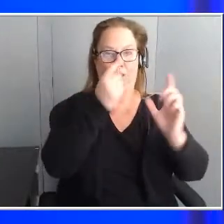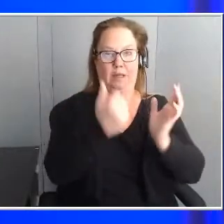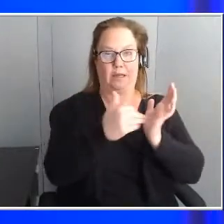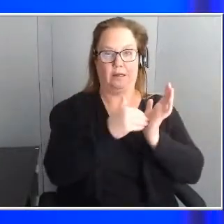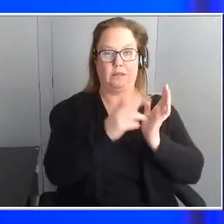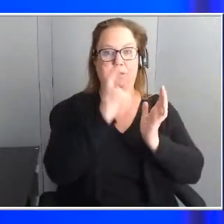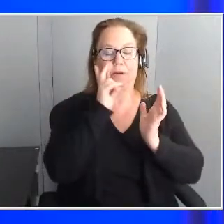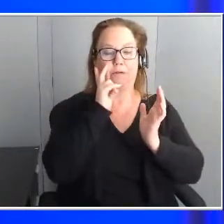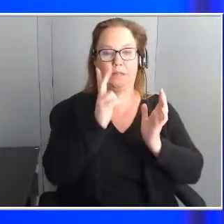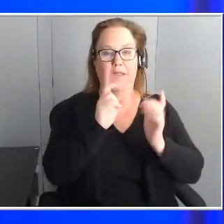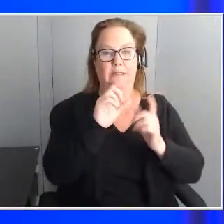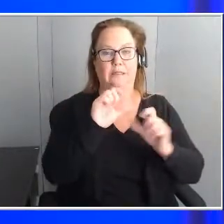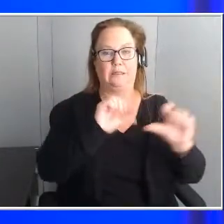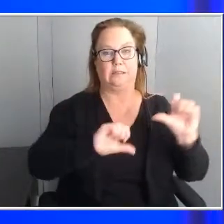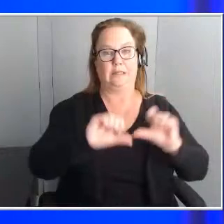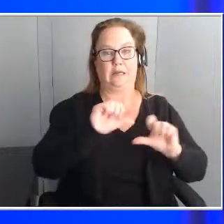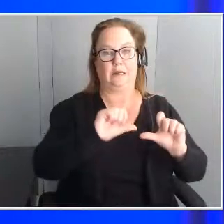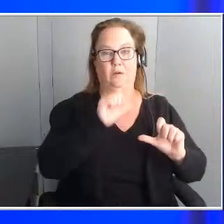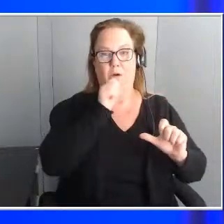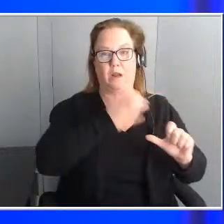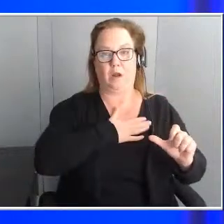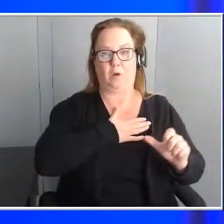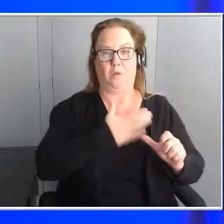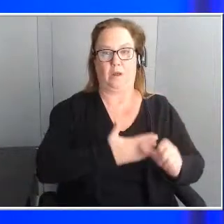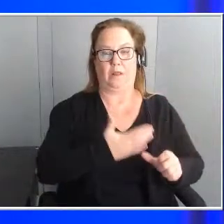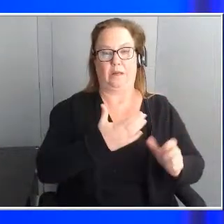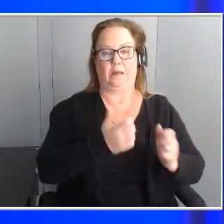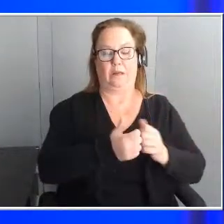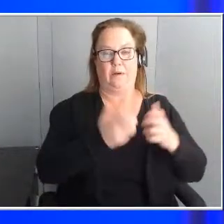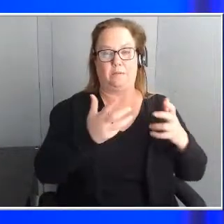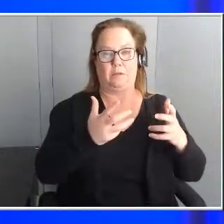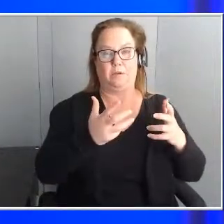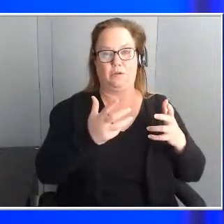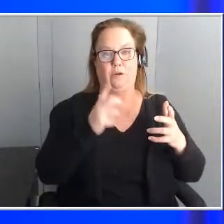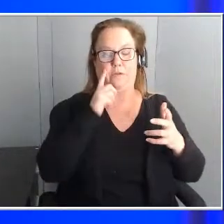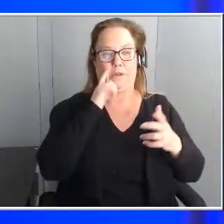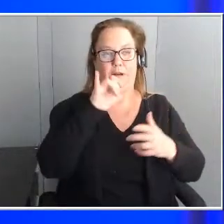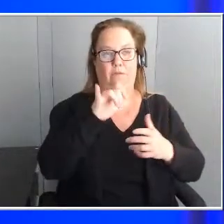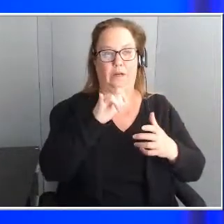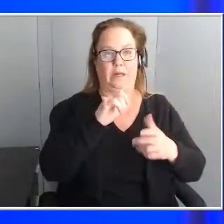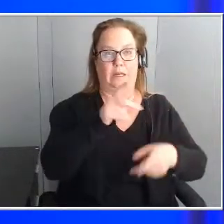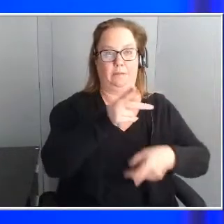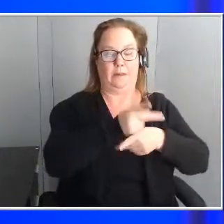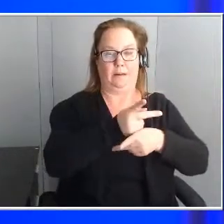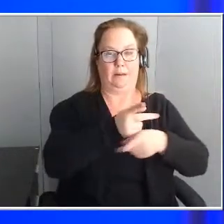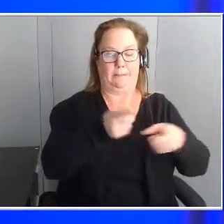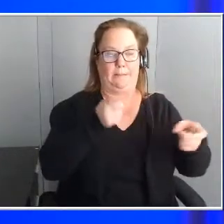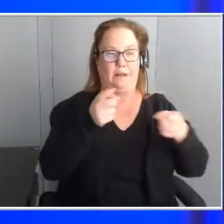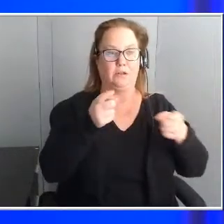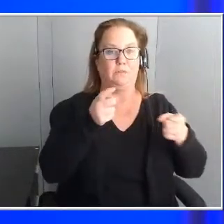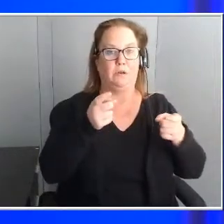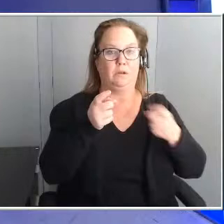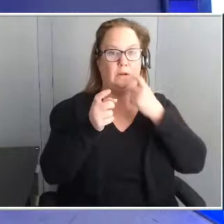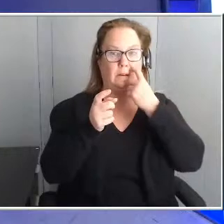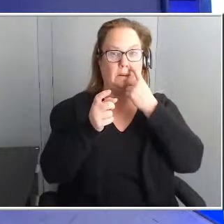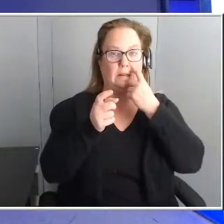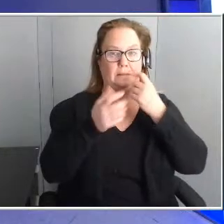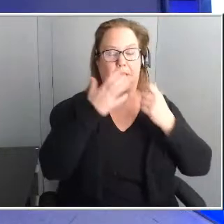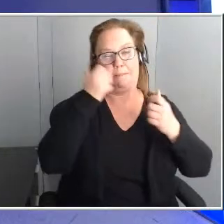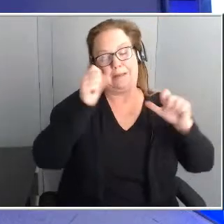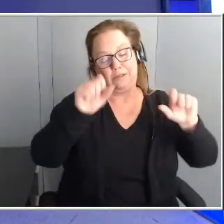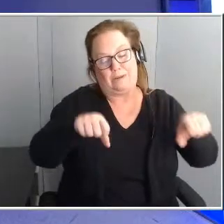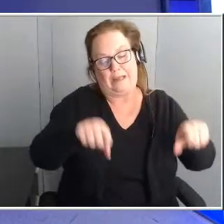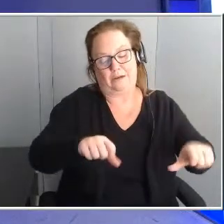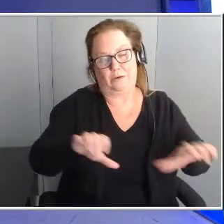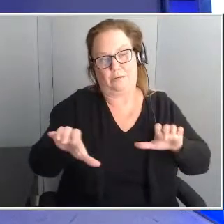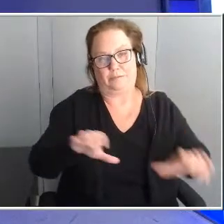seen in society is we're not willing to give up quite so much for that. As long as we can keep it manageable, I think that that may be the best that we can hope for. We